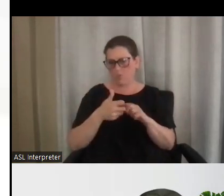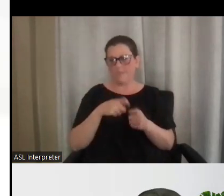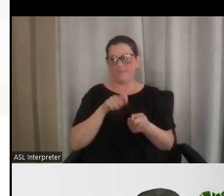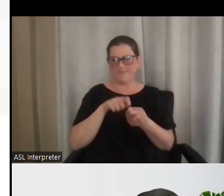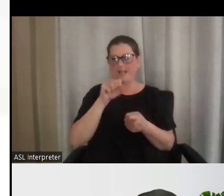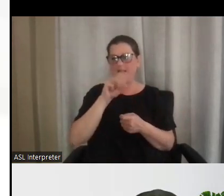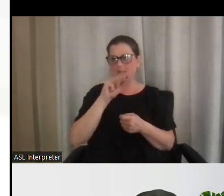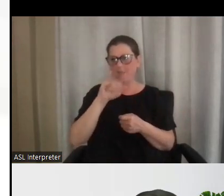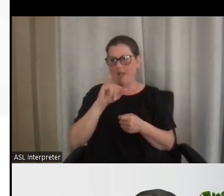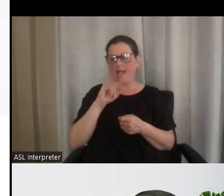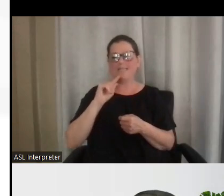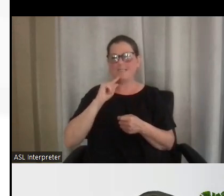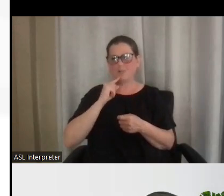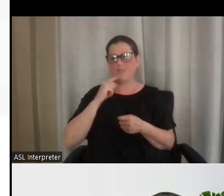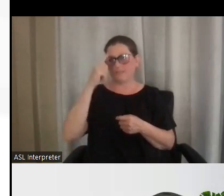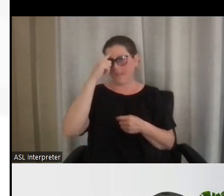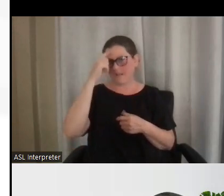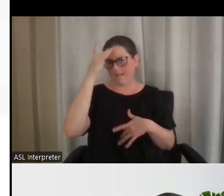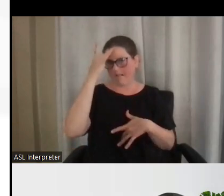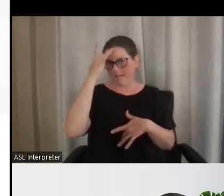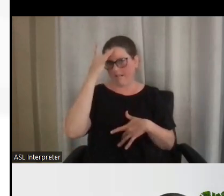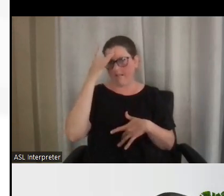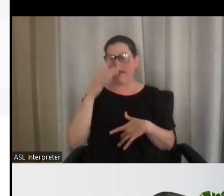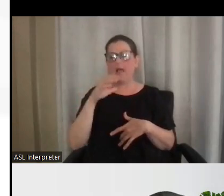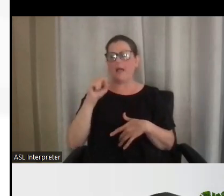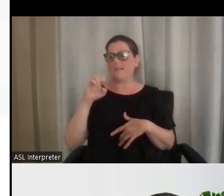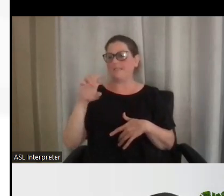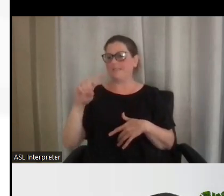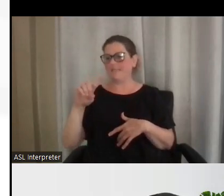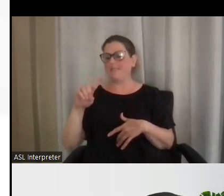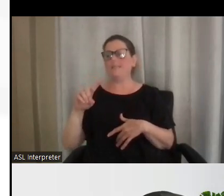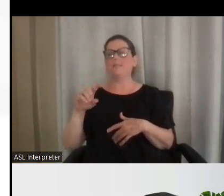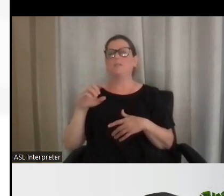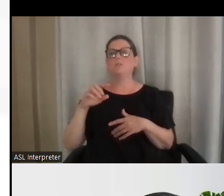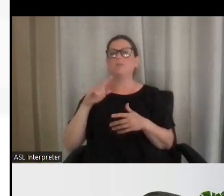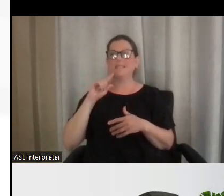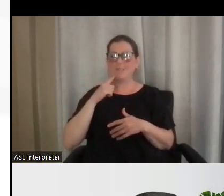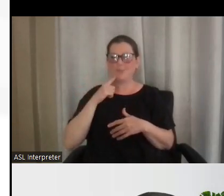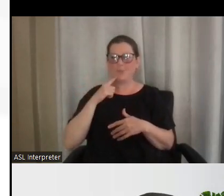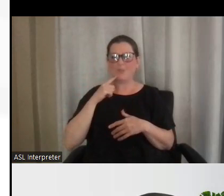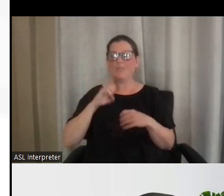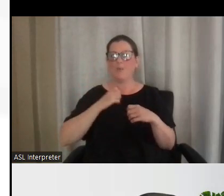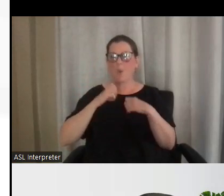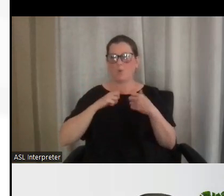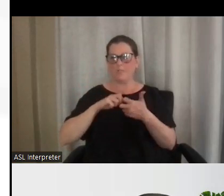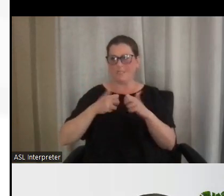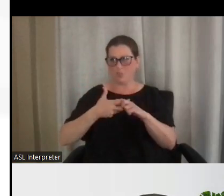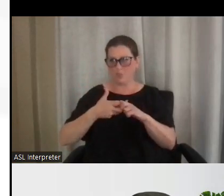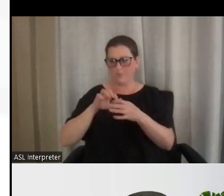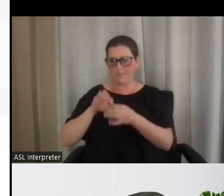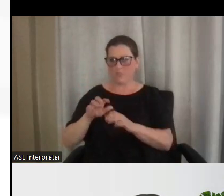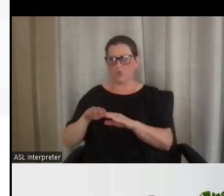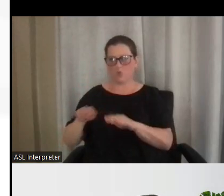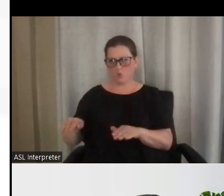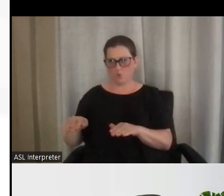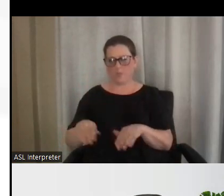being serious mental illness among adults and SED being serious emotional disturbance among children. You'll